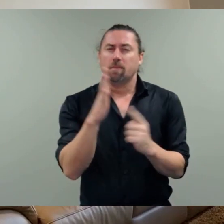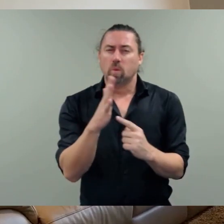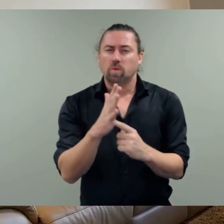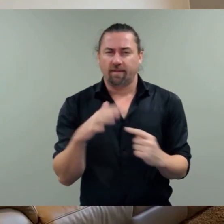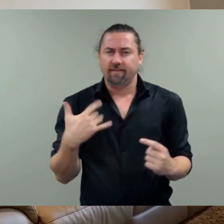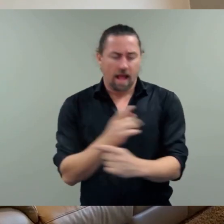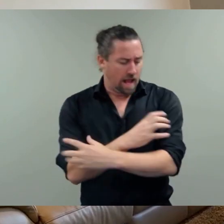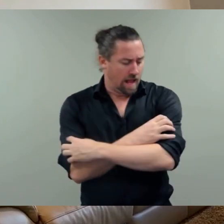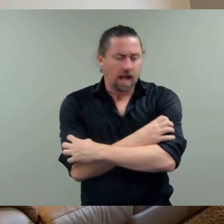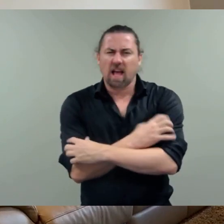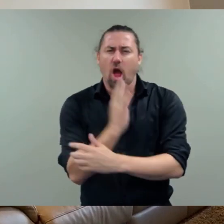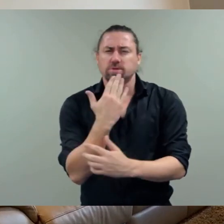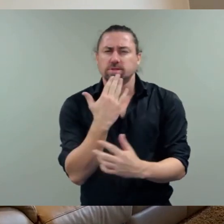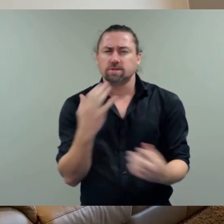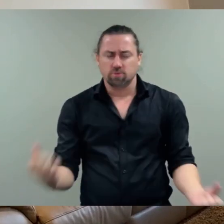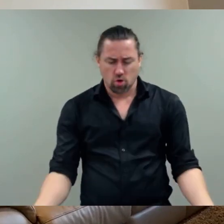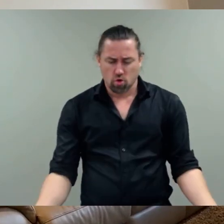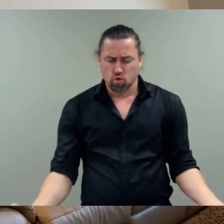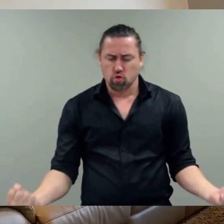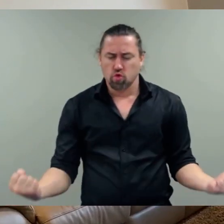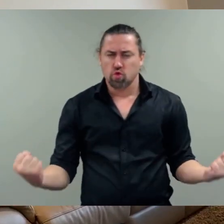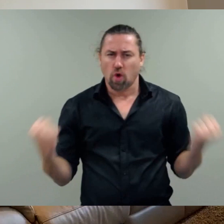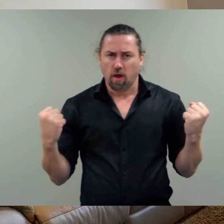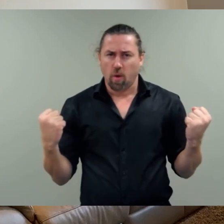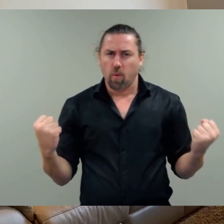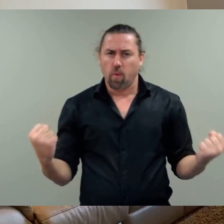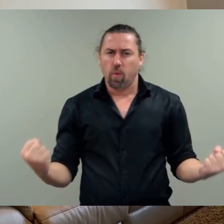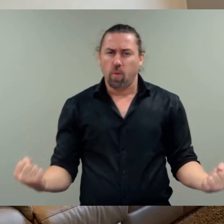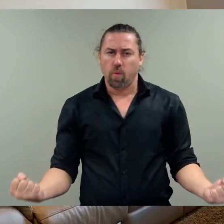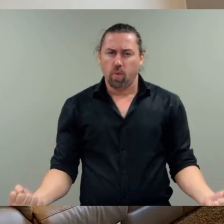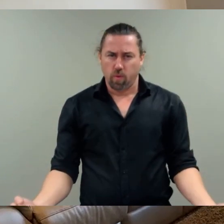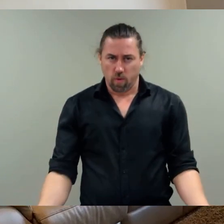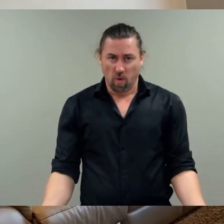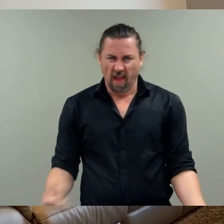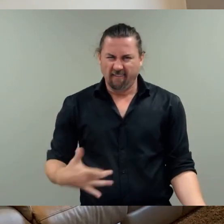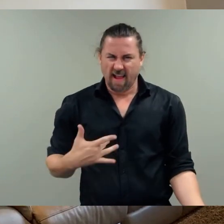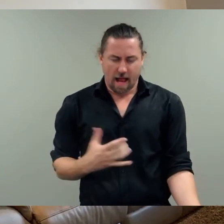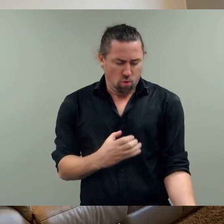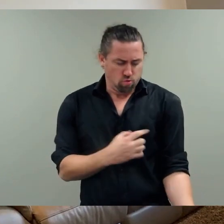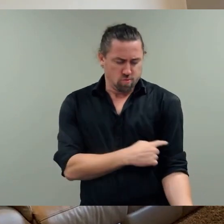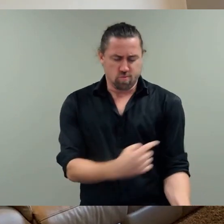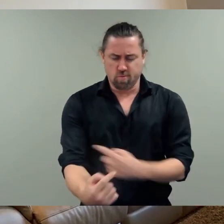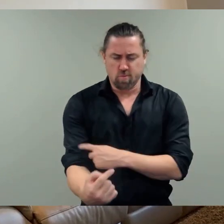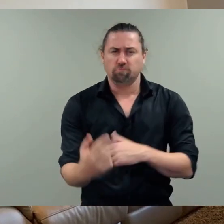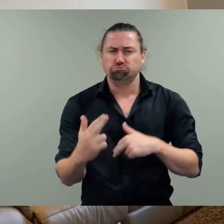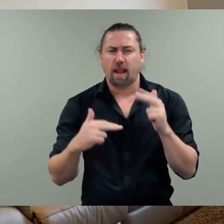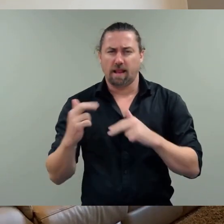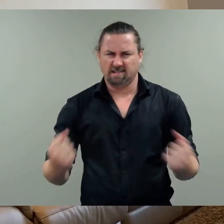Try to remember to keep that tension in your biceps as you slowly lower both your forearms back to the starting